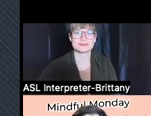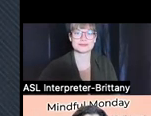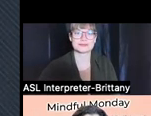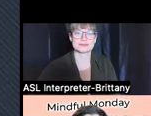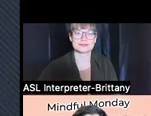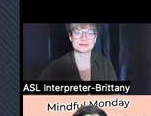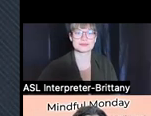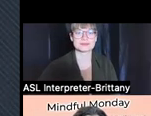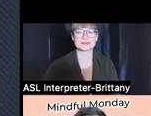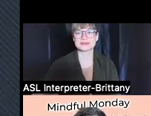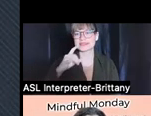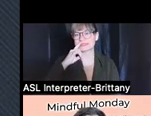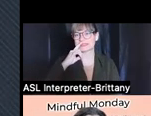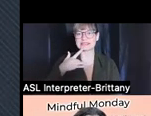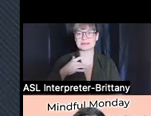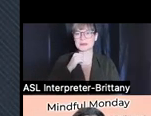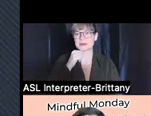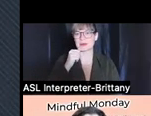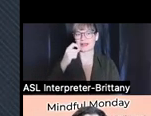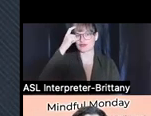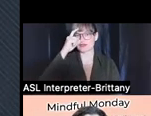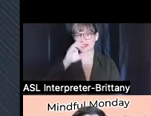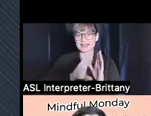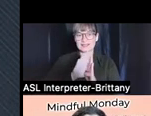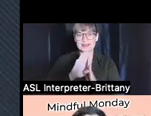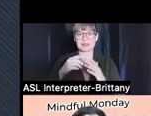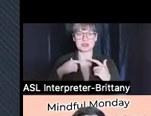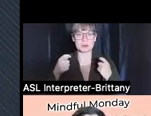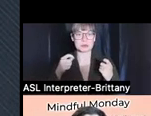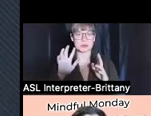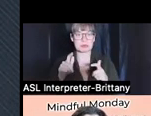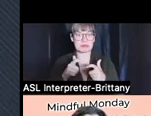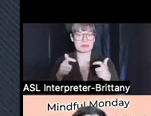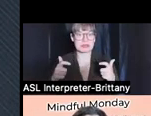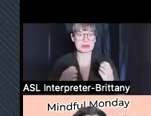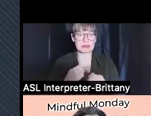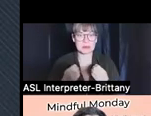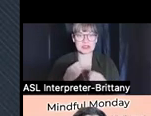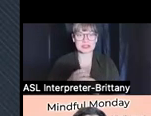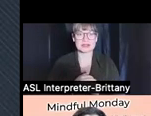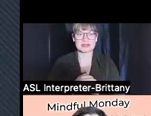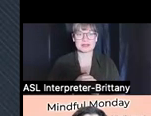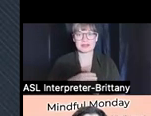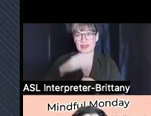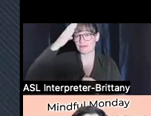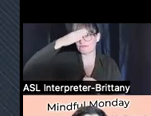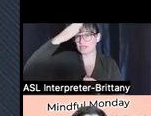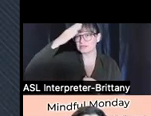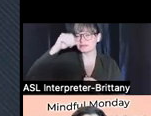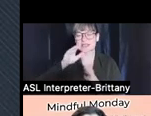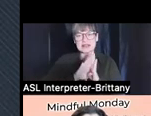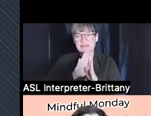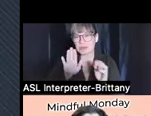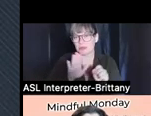Kids often don't have the brain development to contain their own big emotions. Their frontal lobe isn't fully developed yet, and they